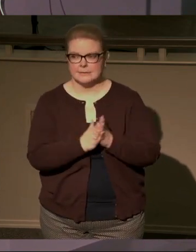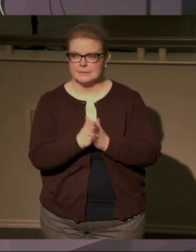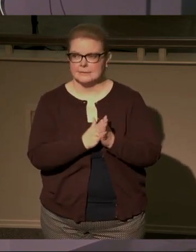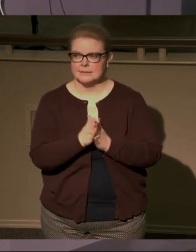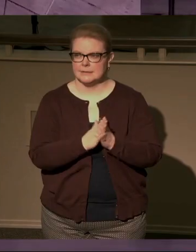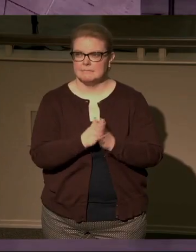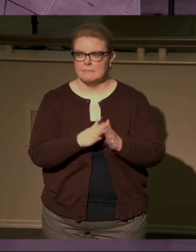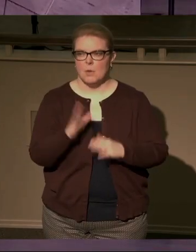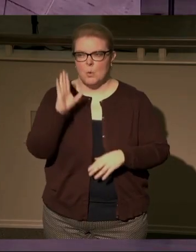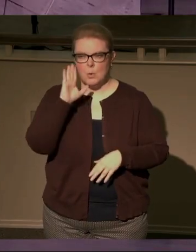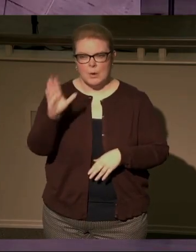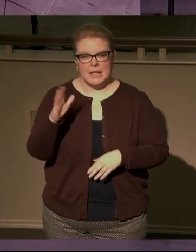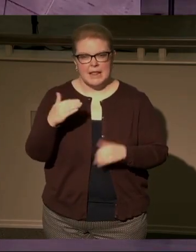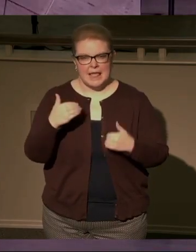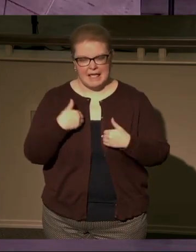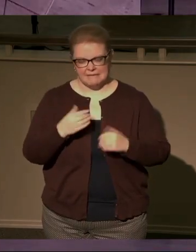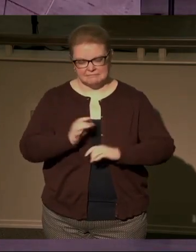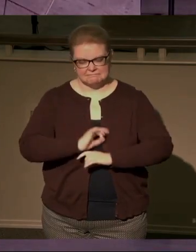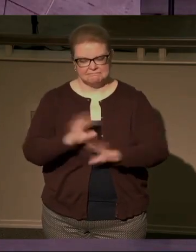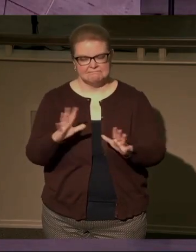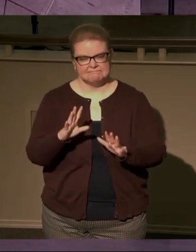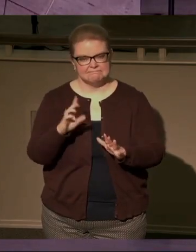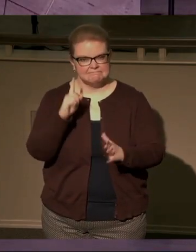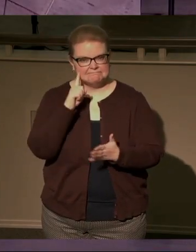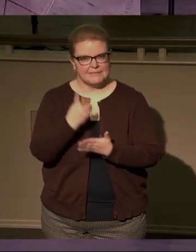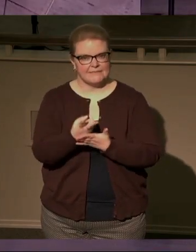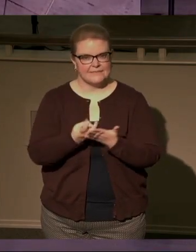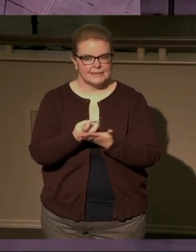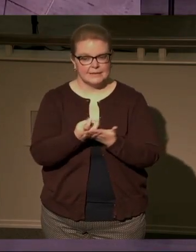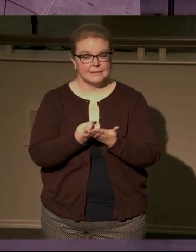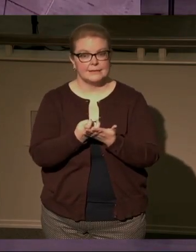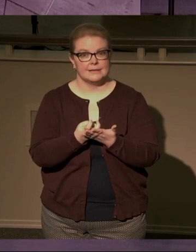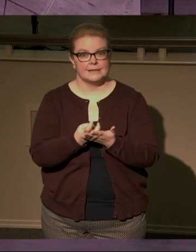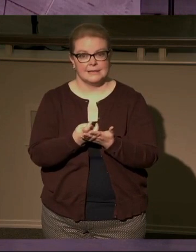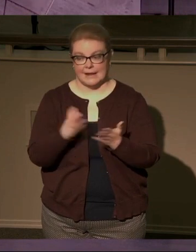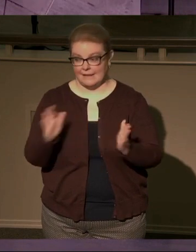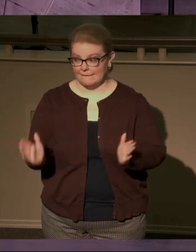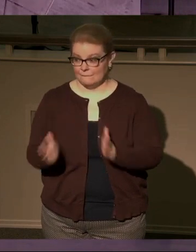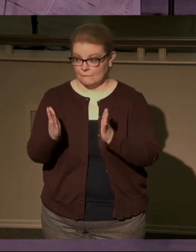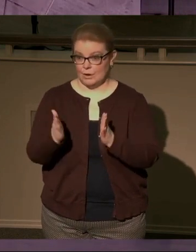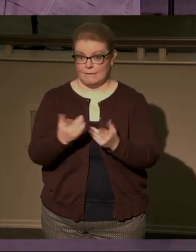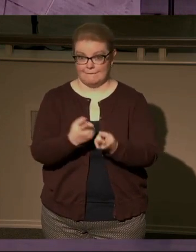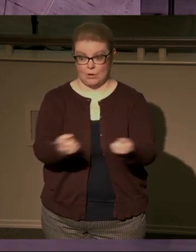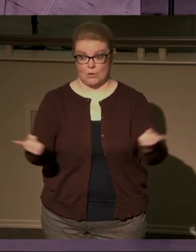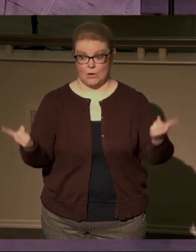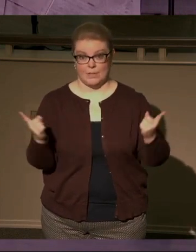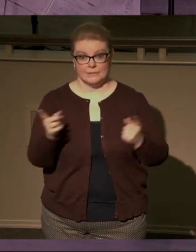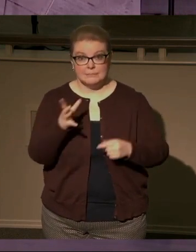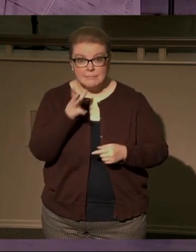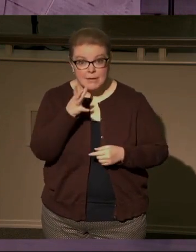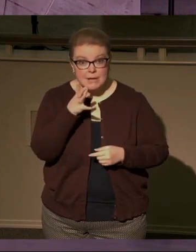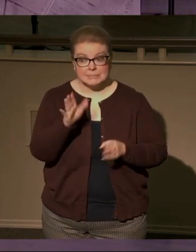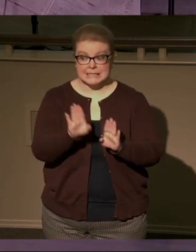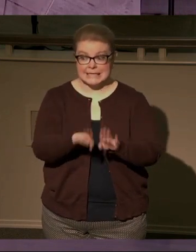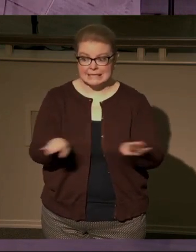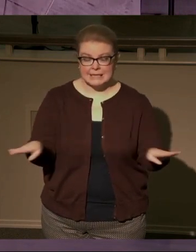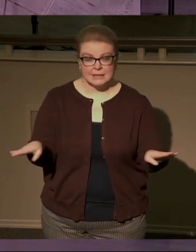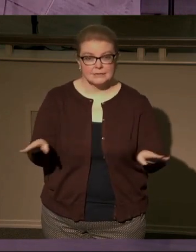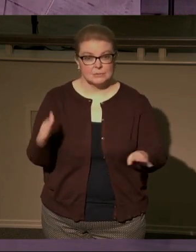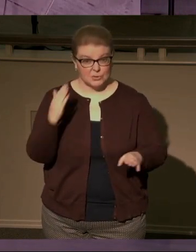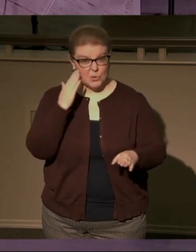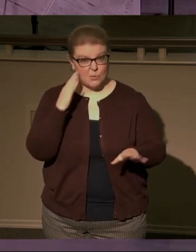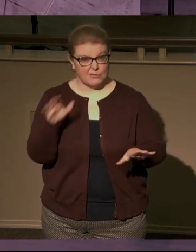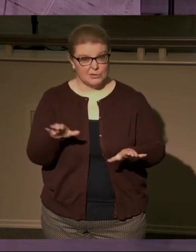throw an absolute meltdown fit in front of all of these other moms and these other kids. And you know what they're